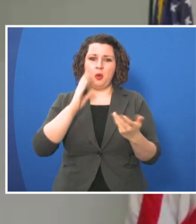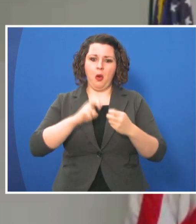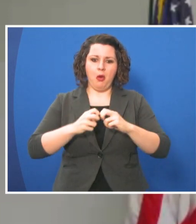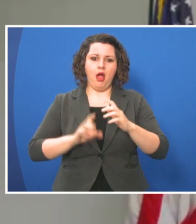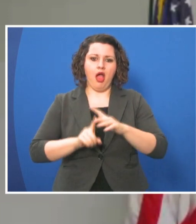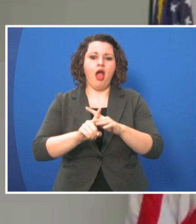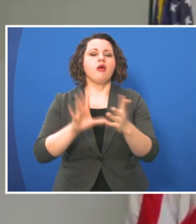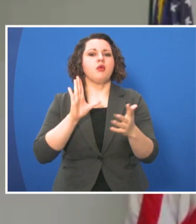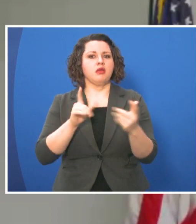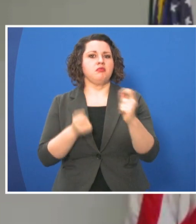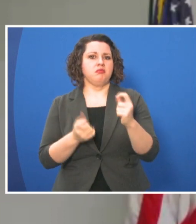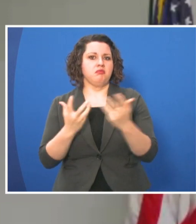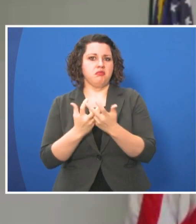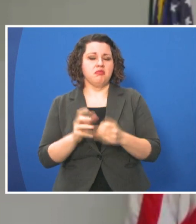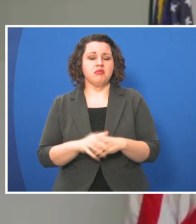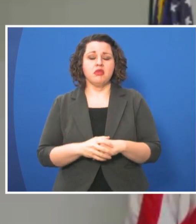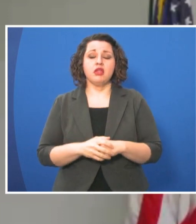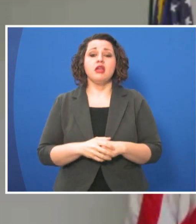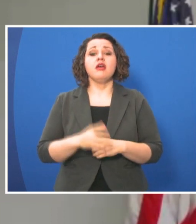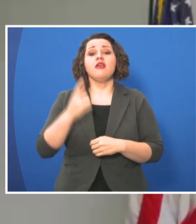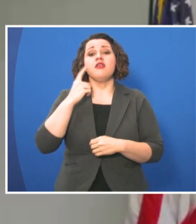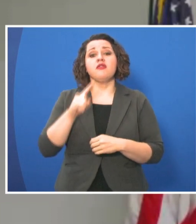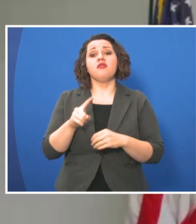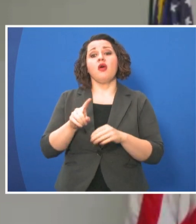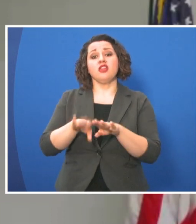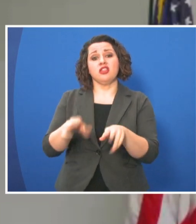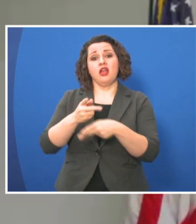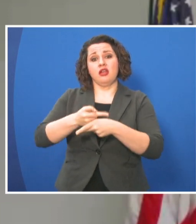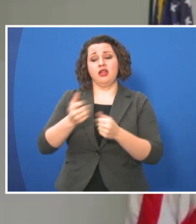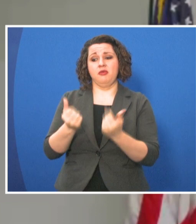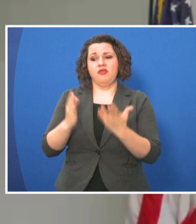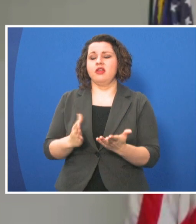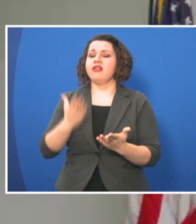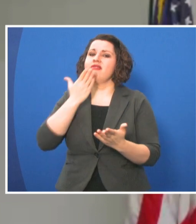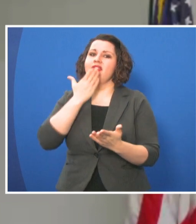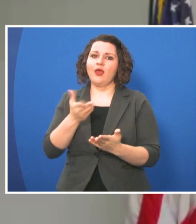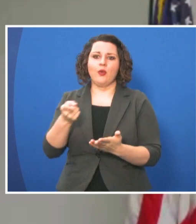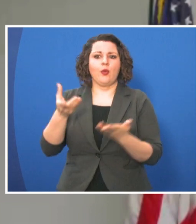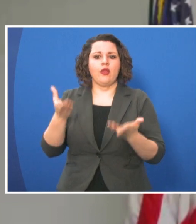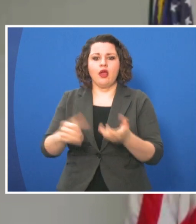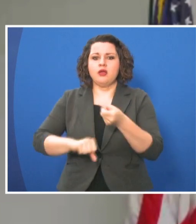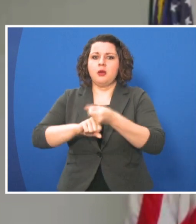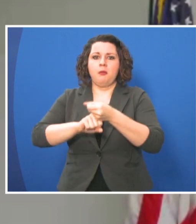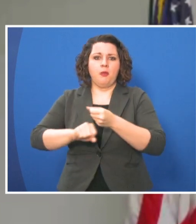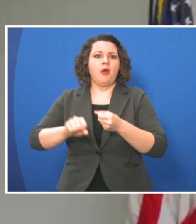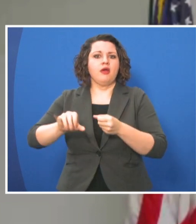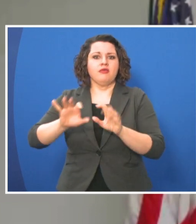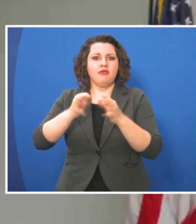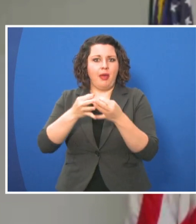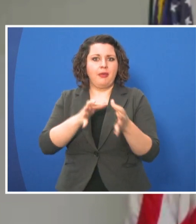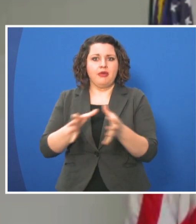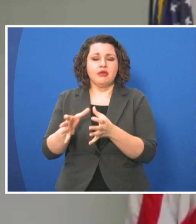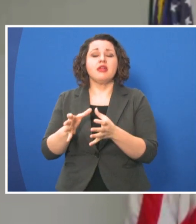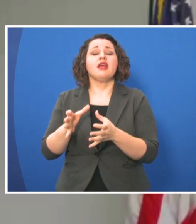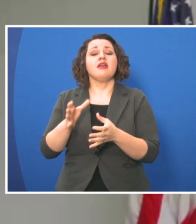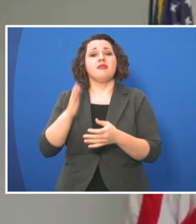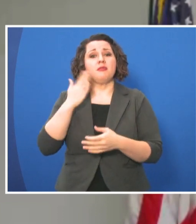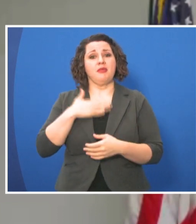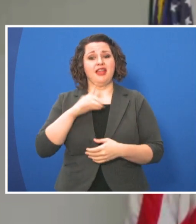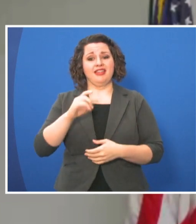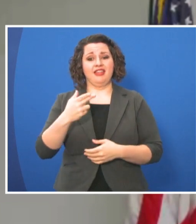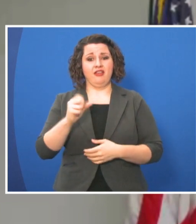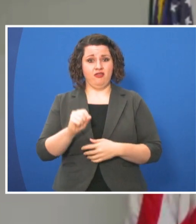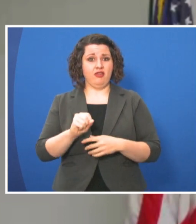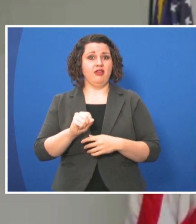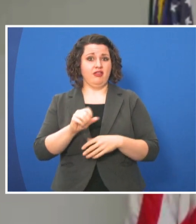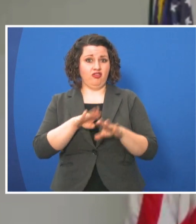health. To the child care providers, thank you for being there to support Iowa's families. And to my DHS child care team, the work you've done